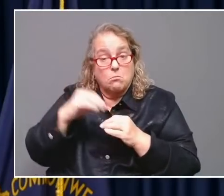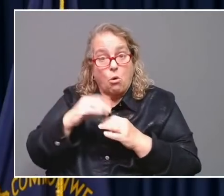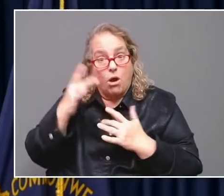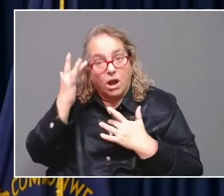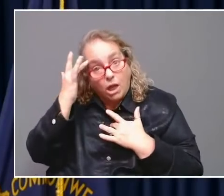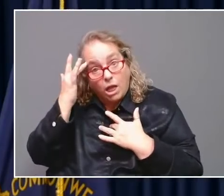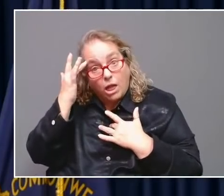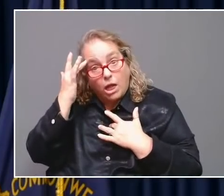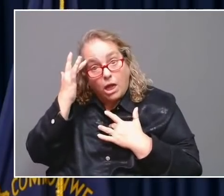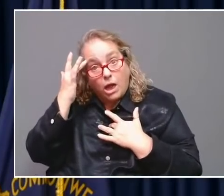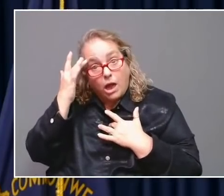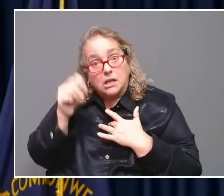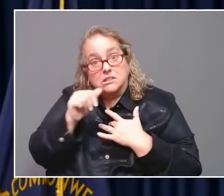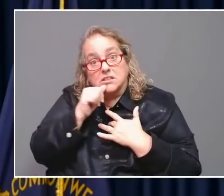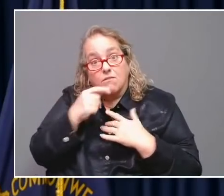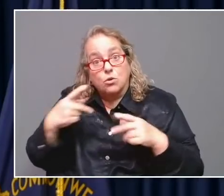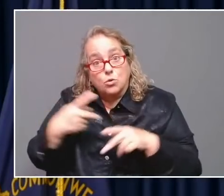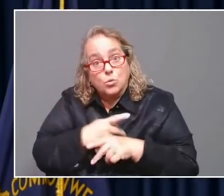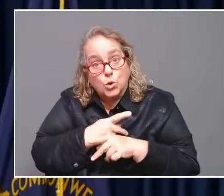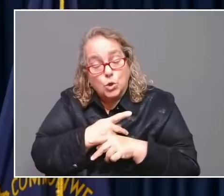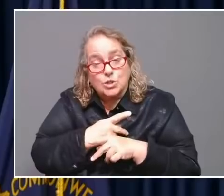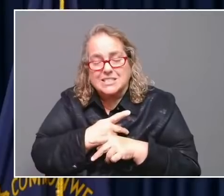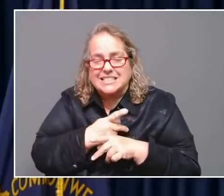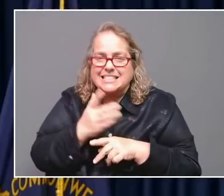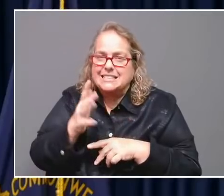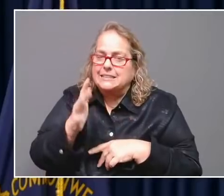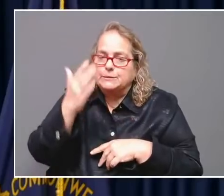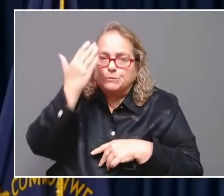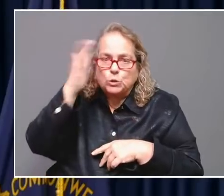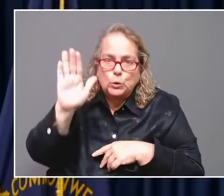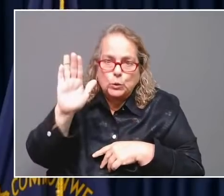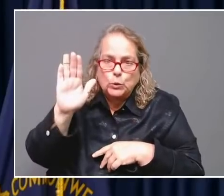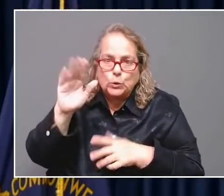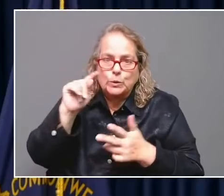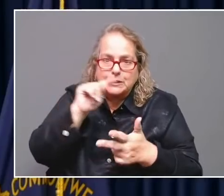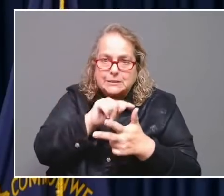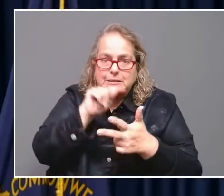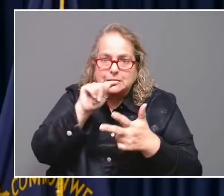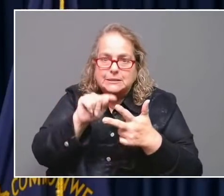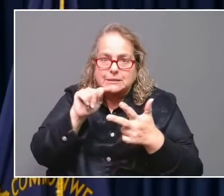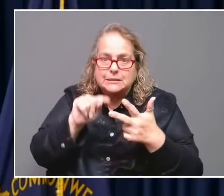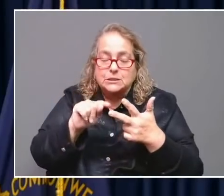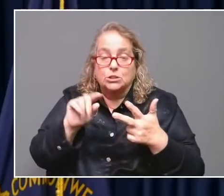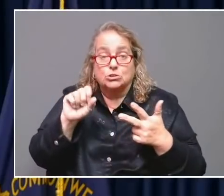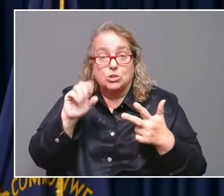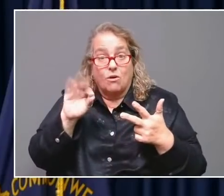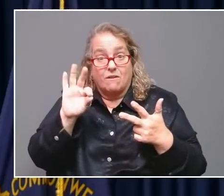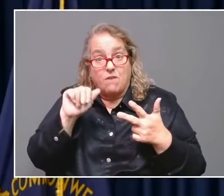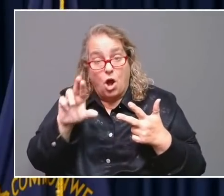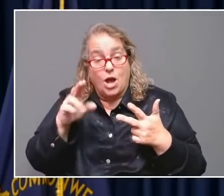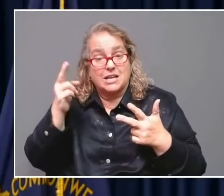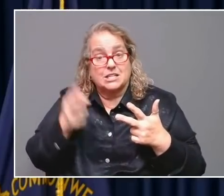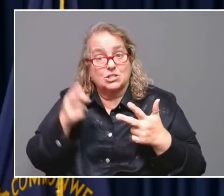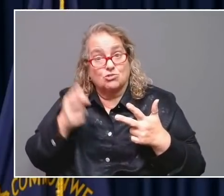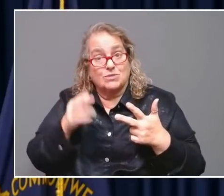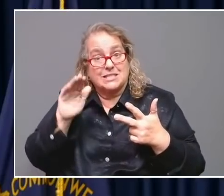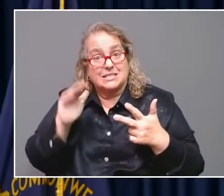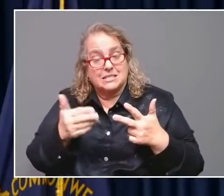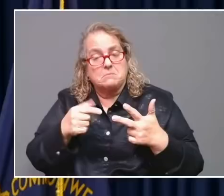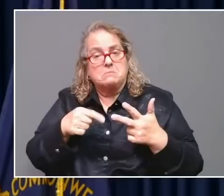worse consequences? So far, the history has reported that most of the people who've had this have